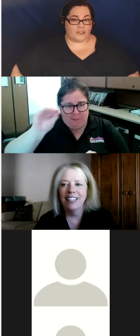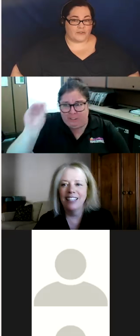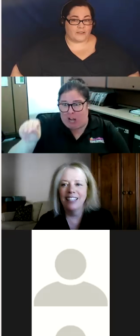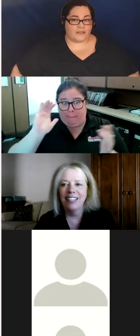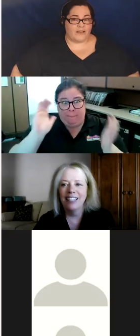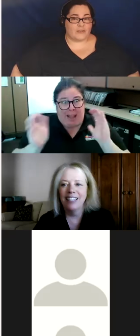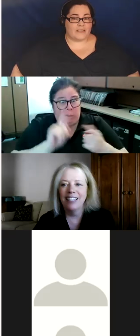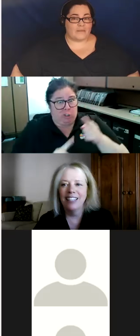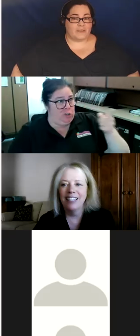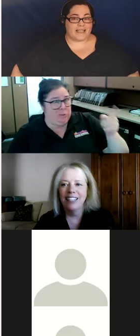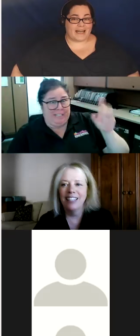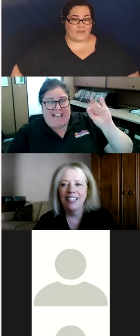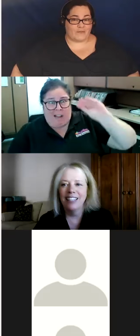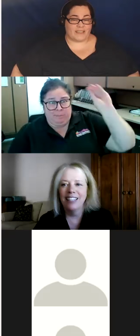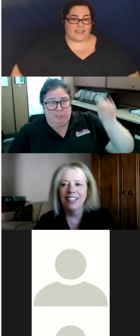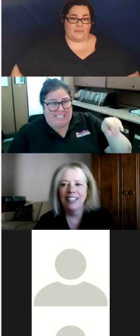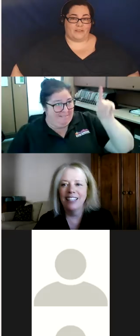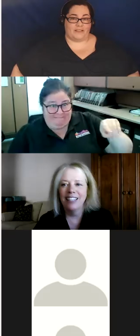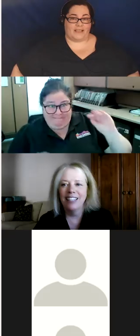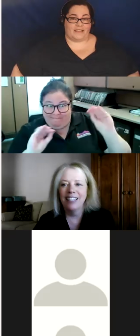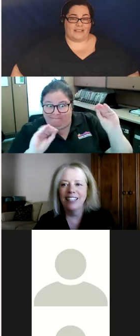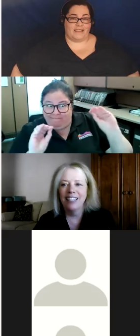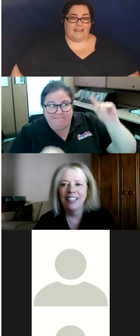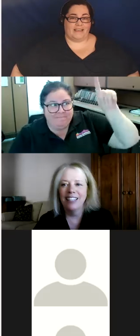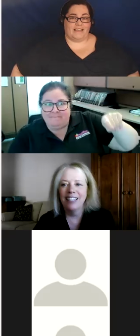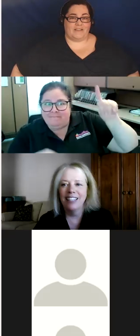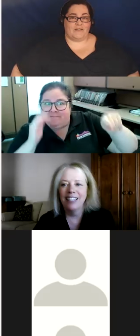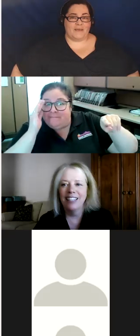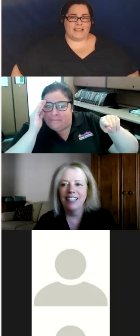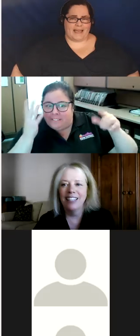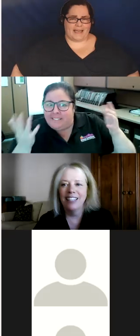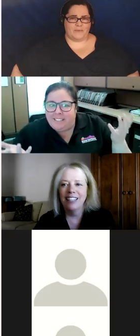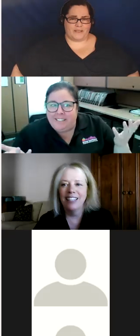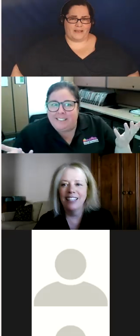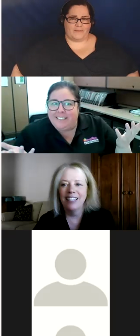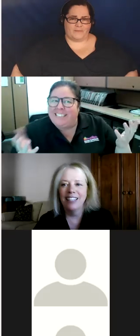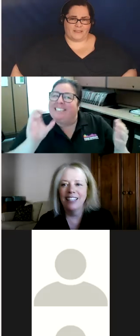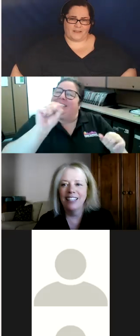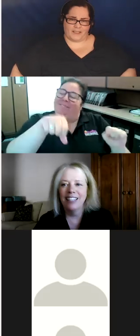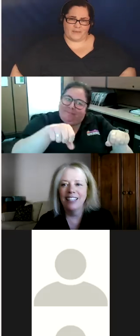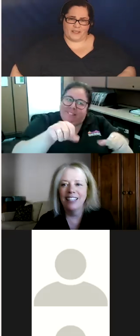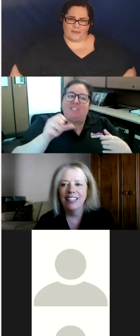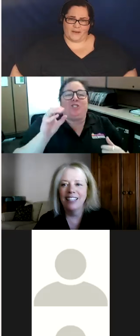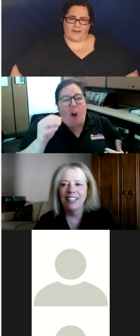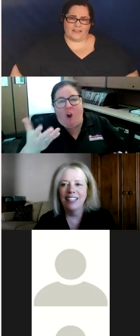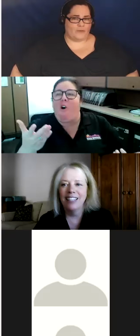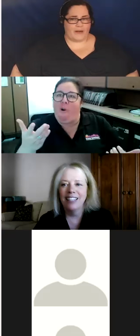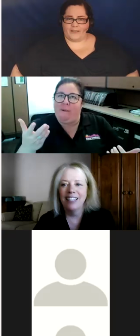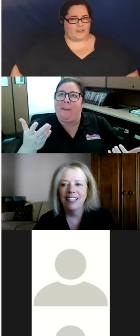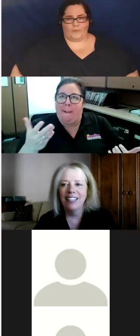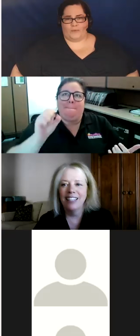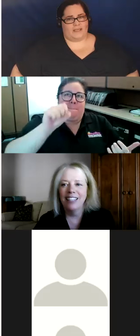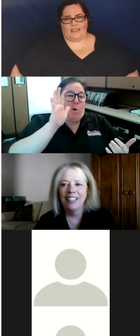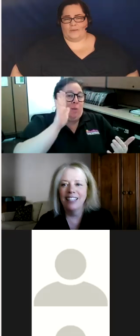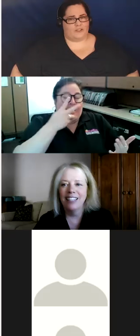with their children. So 10% out of those 90%. So that means 90% of deaf kids with hearing parents, their